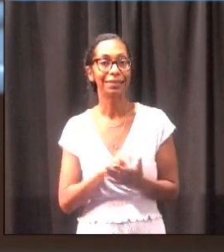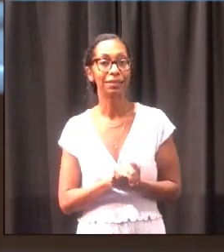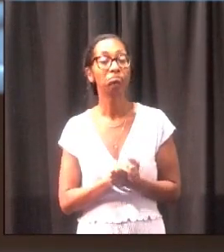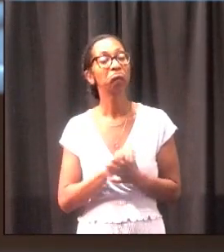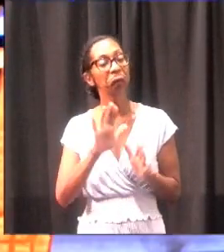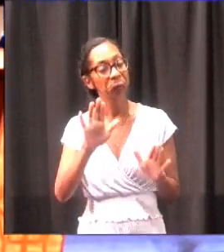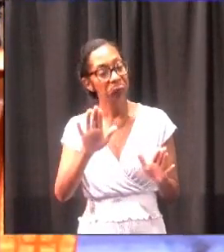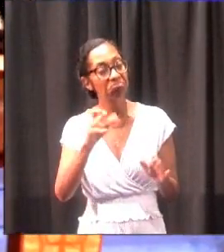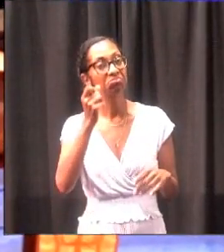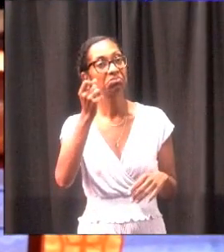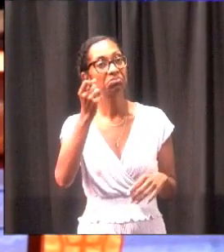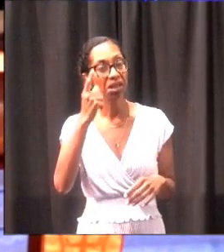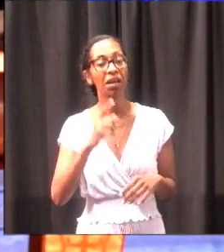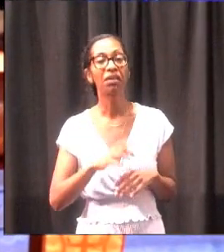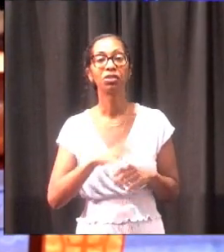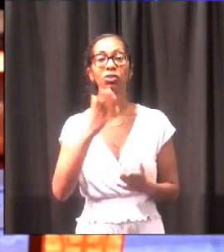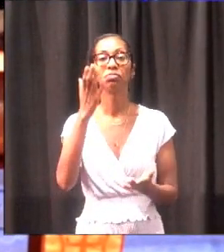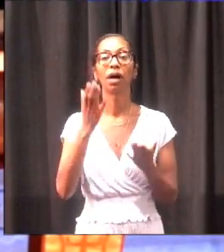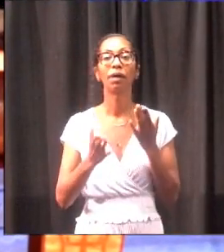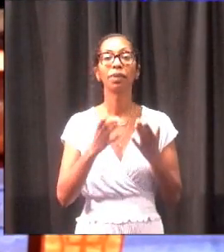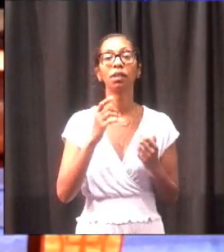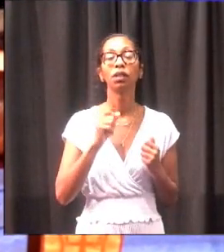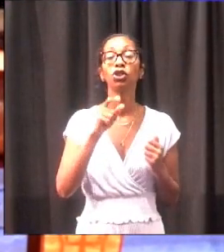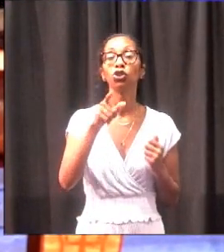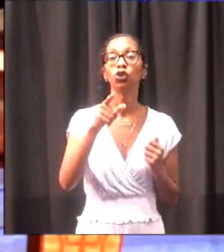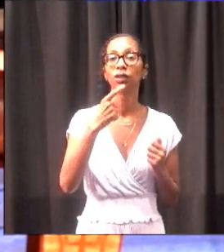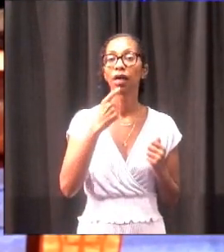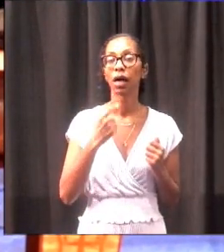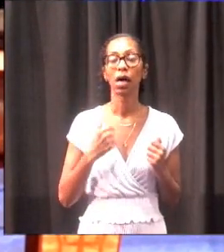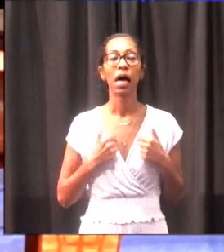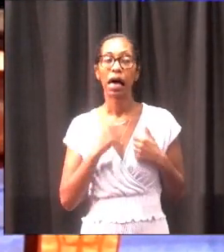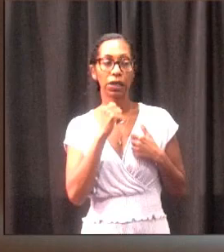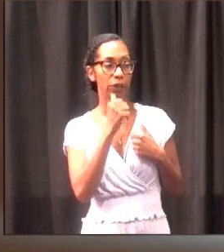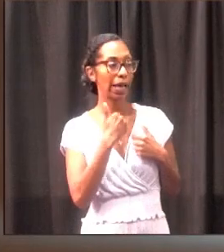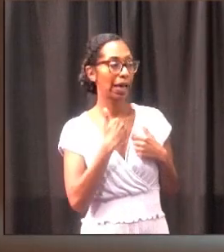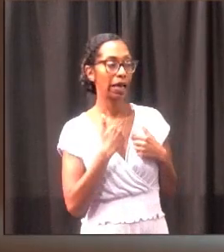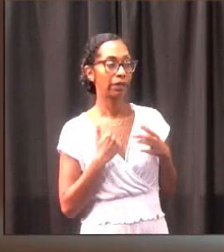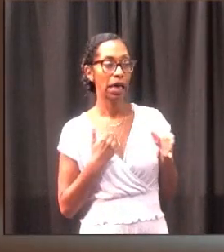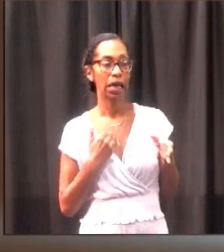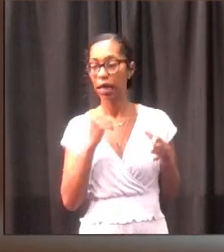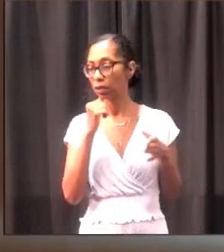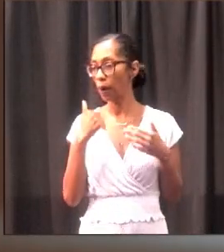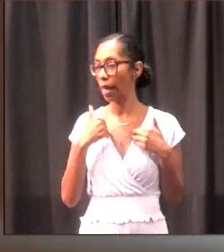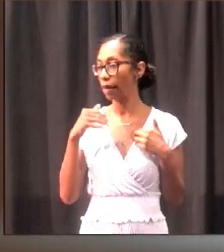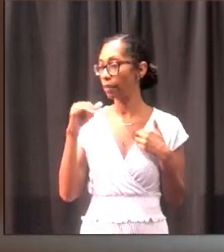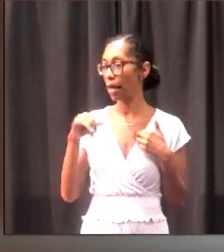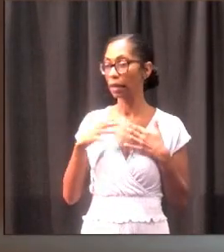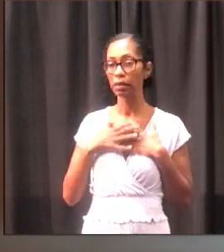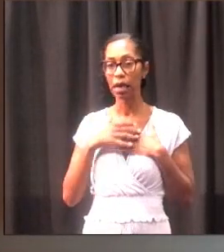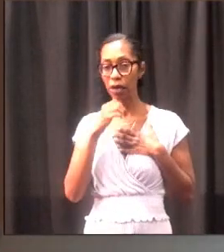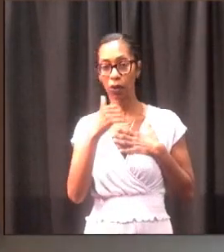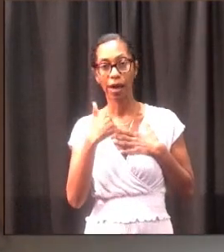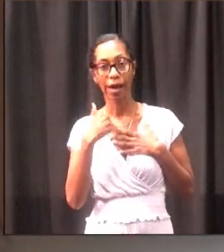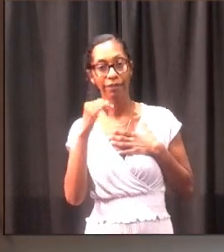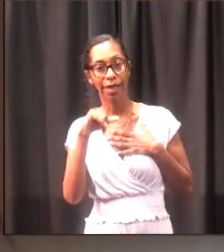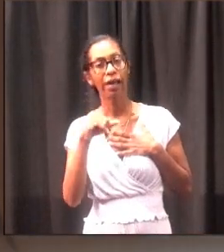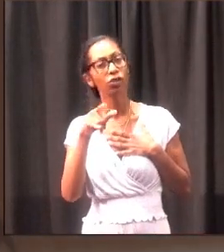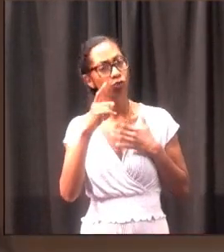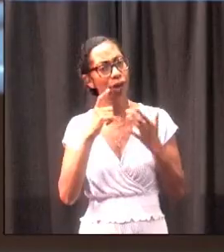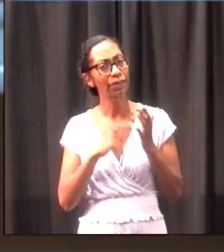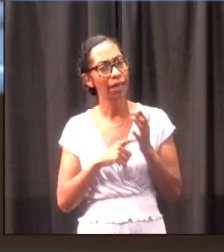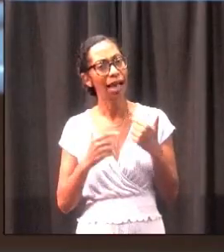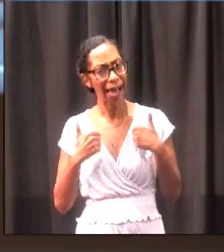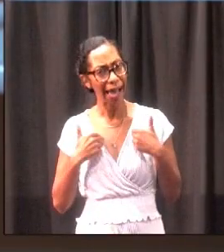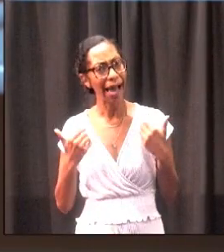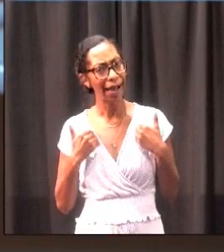a man of God and a woman of God, you need to stop talking about what you don't have and start recognizing what you do have,